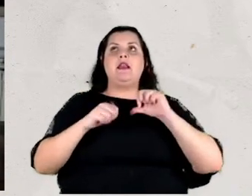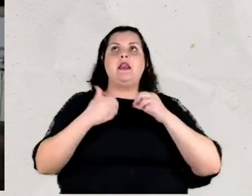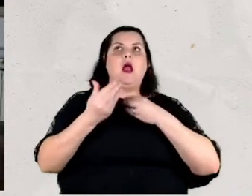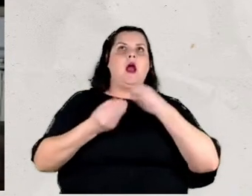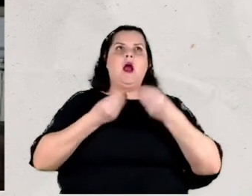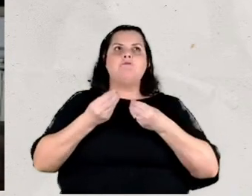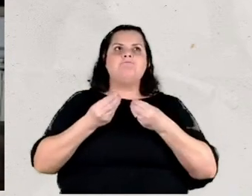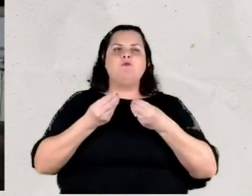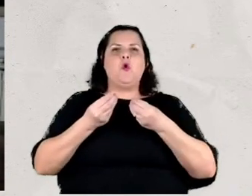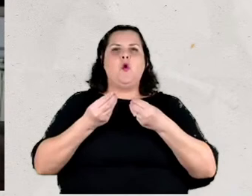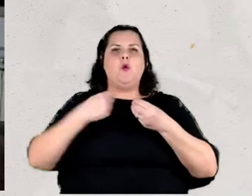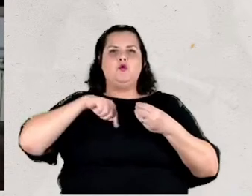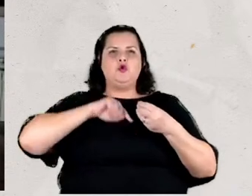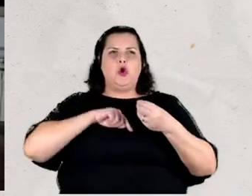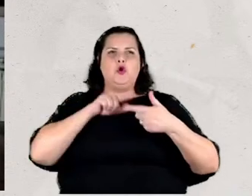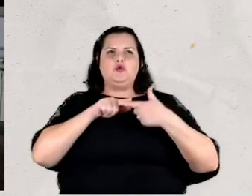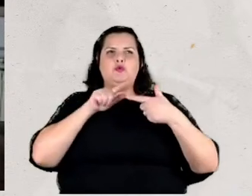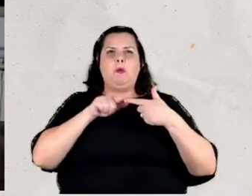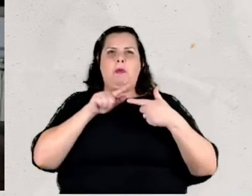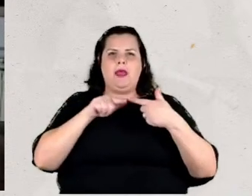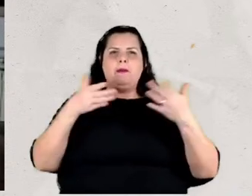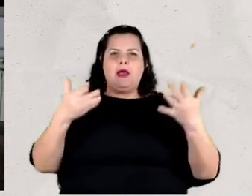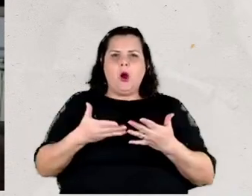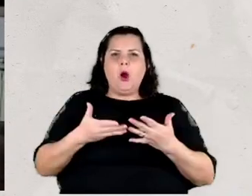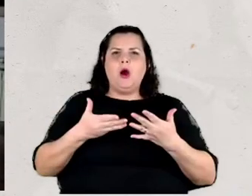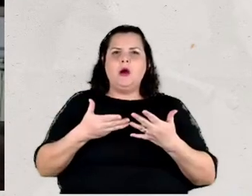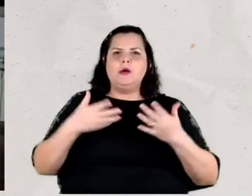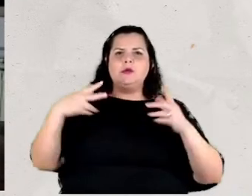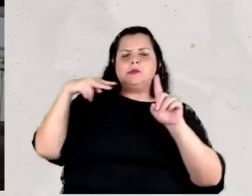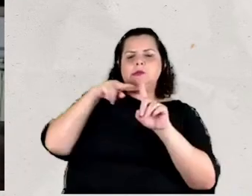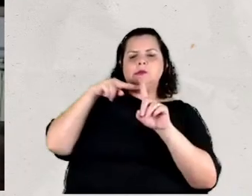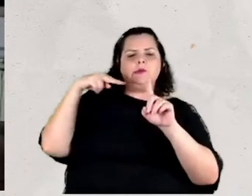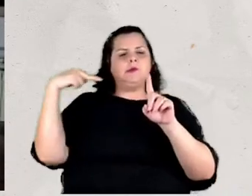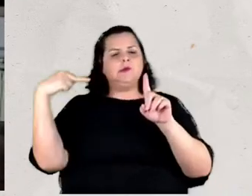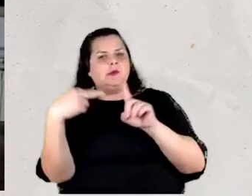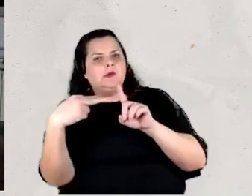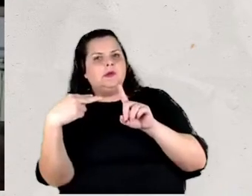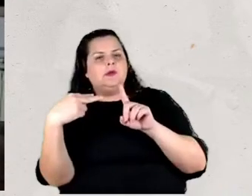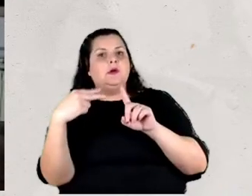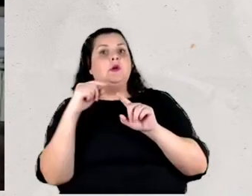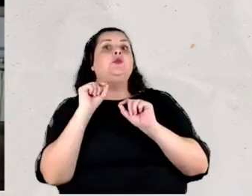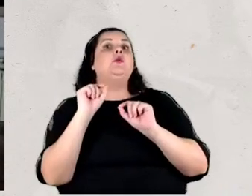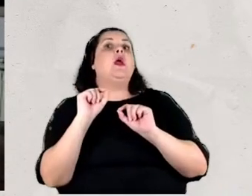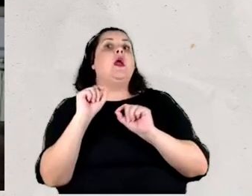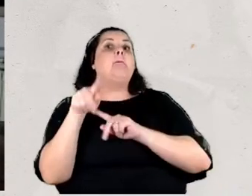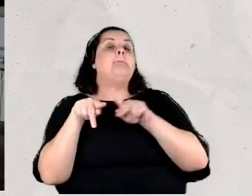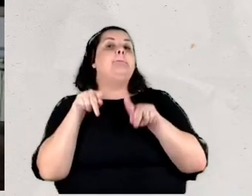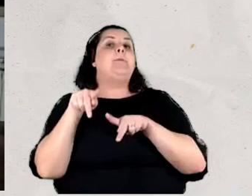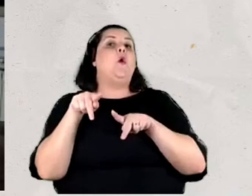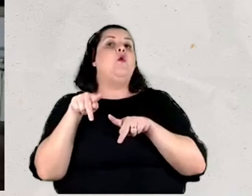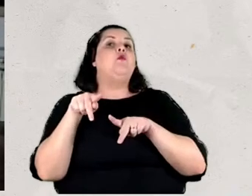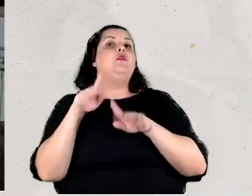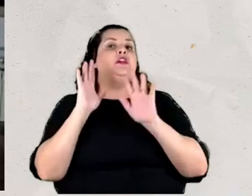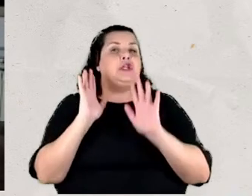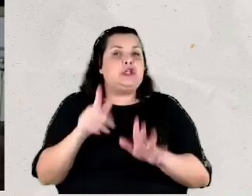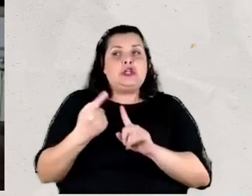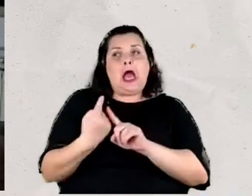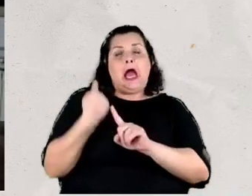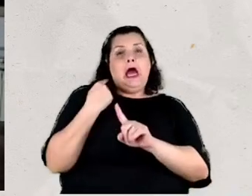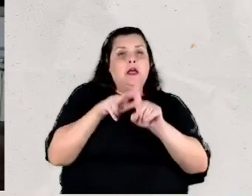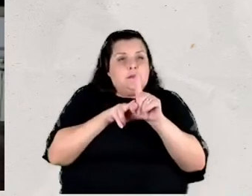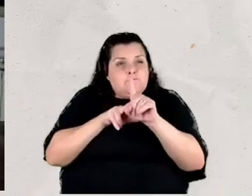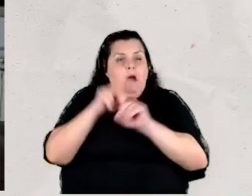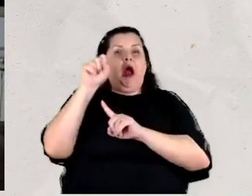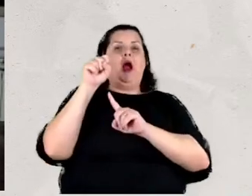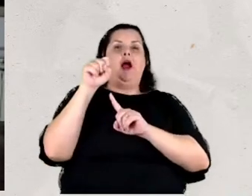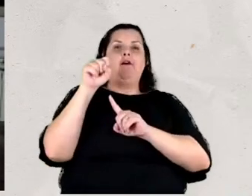survivor people that had the wisdom and the strength to defeat the worst blow in our history. And